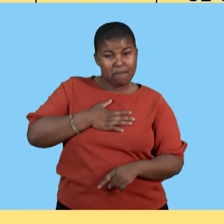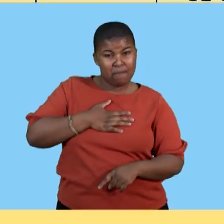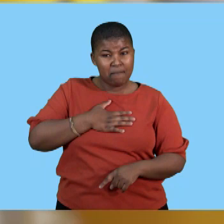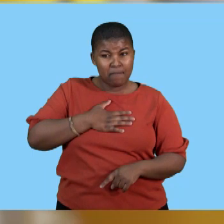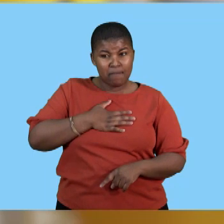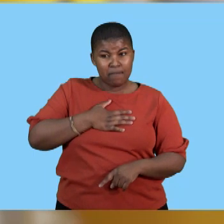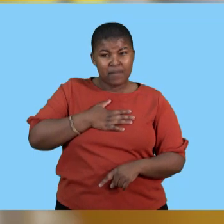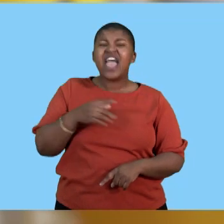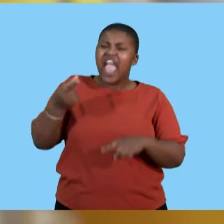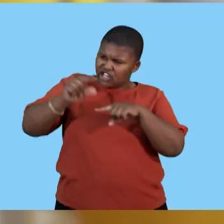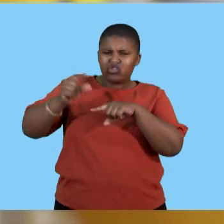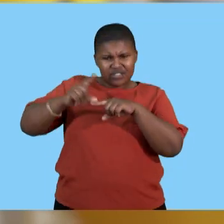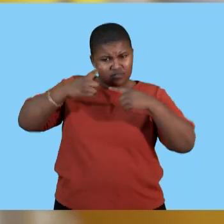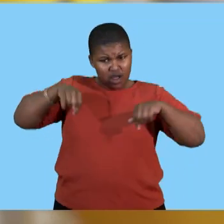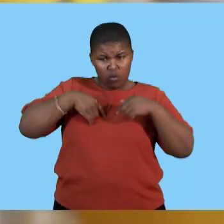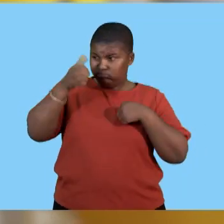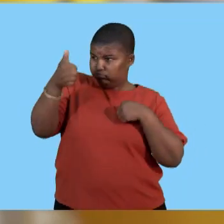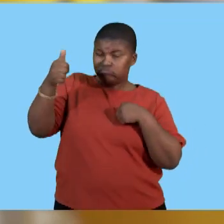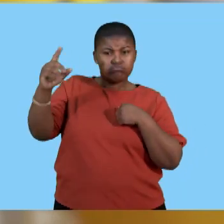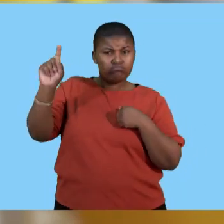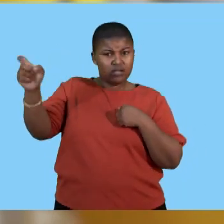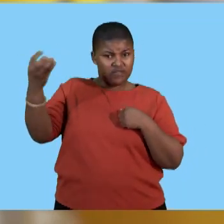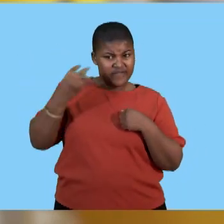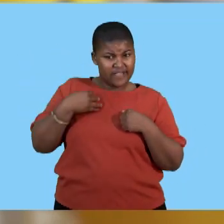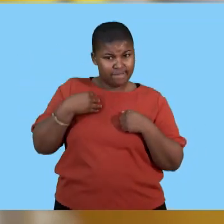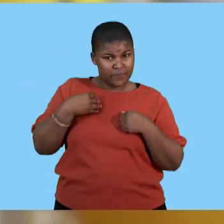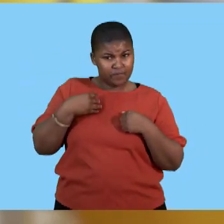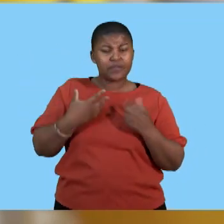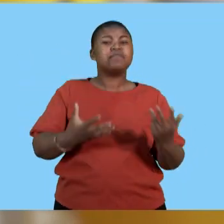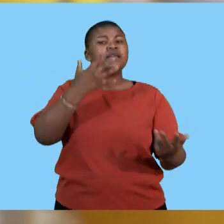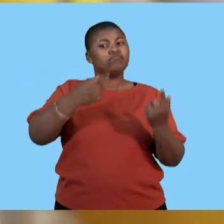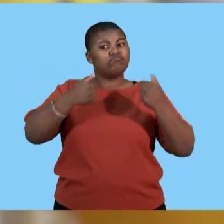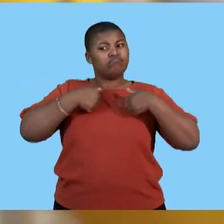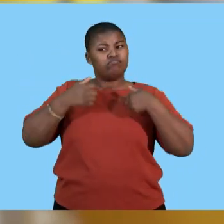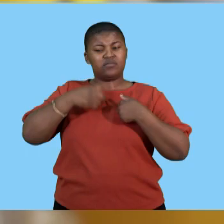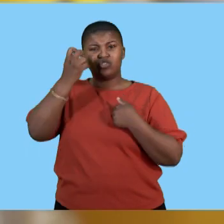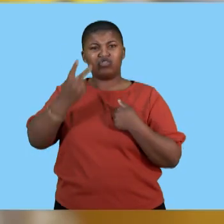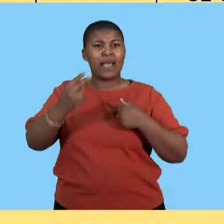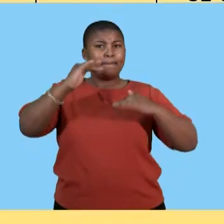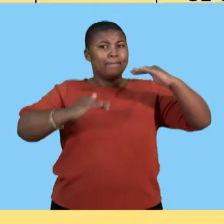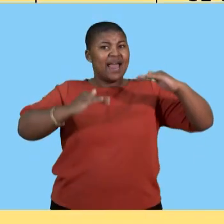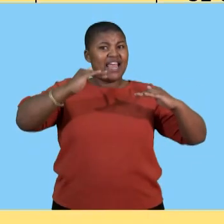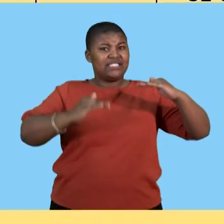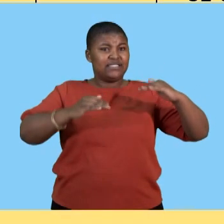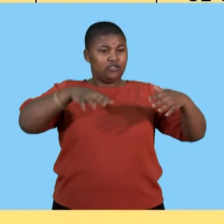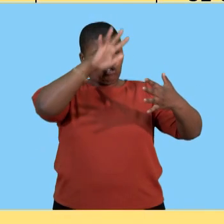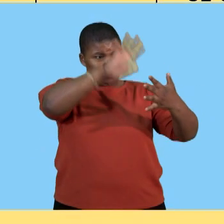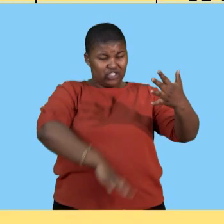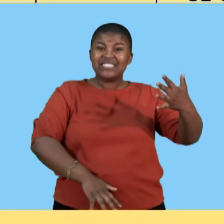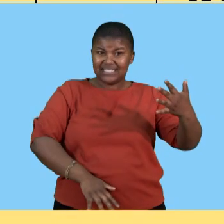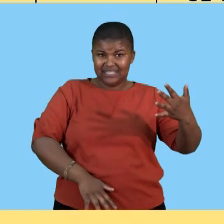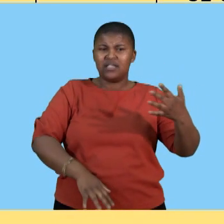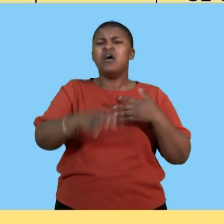receive? Is this all the interest that was due to us? If we come to the balance sheet account section, you'll